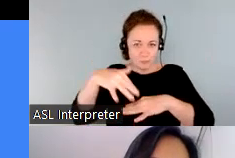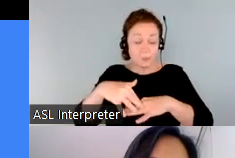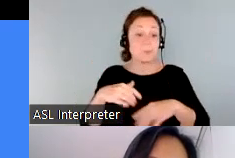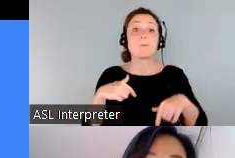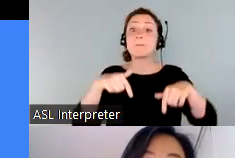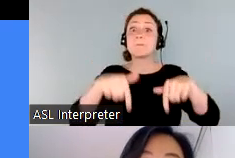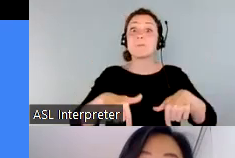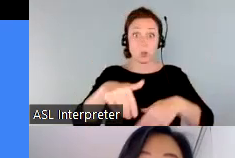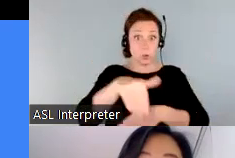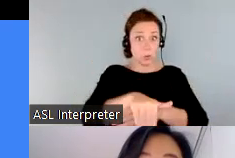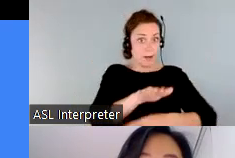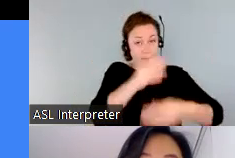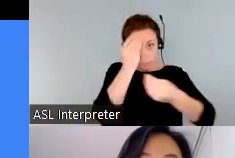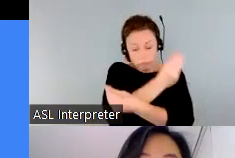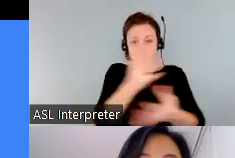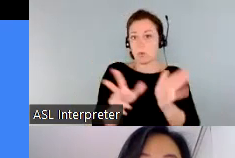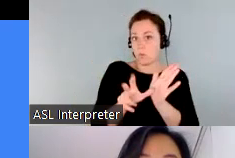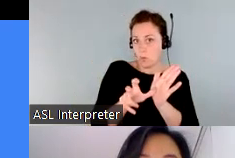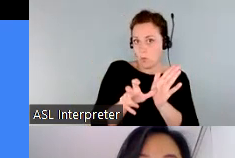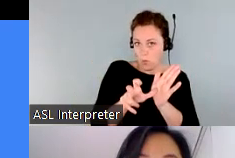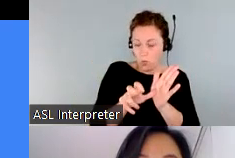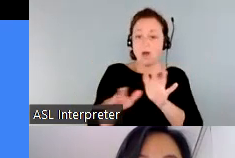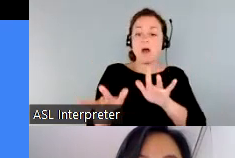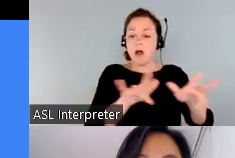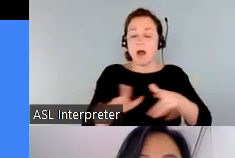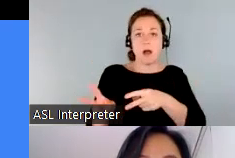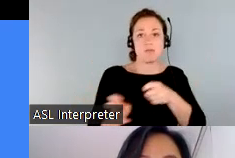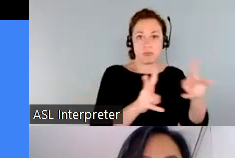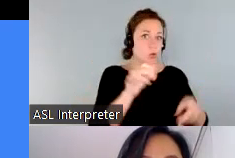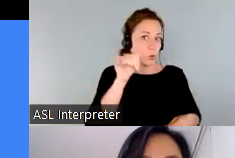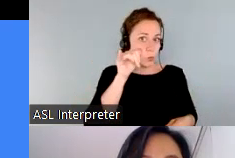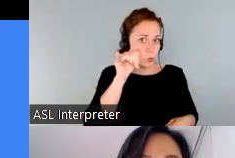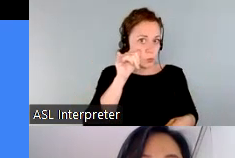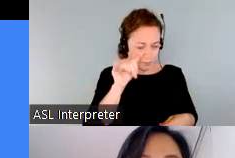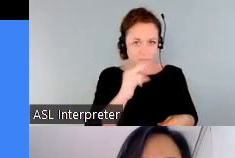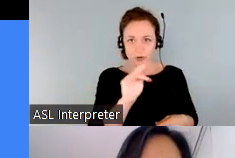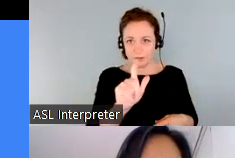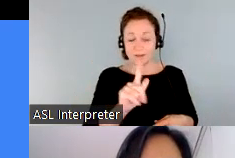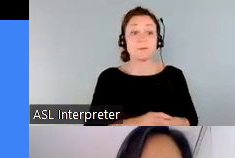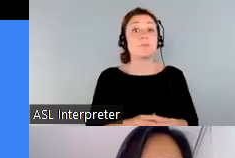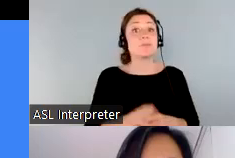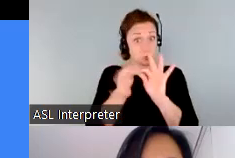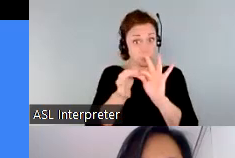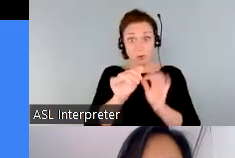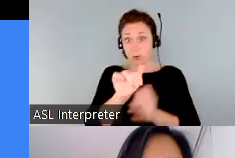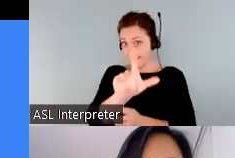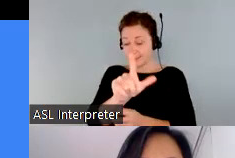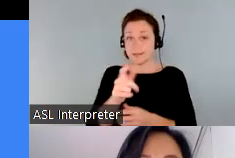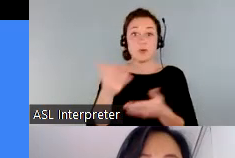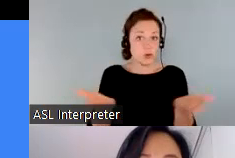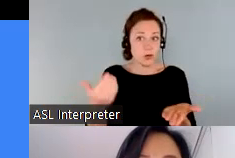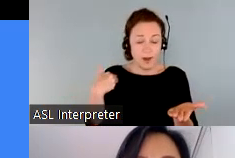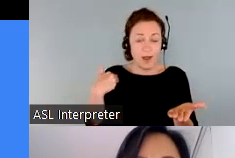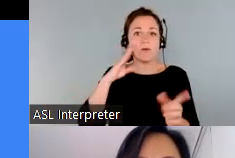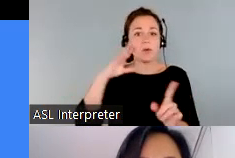channel. We also are lucky enough to have ASL interpreters joining us today, and they will be visible throughout the presentation